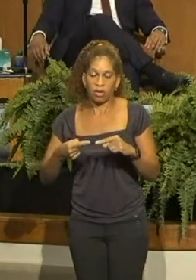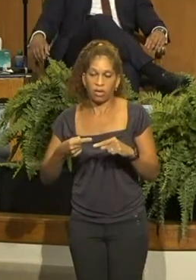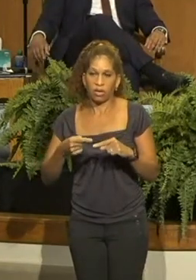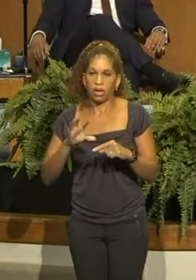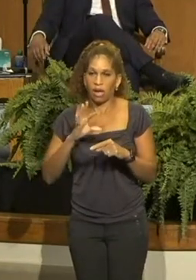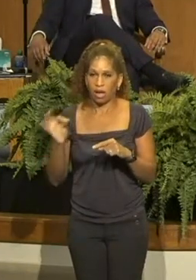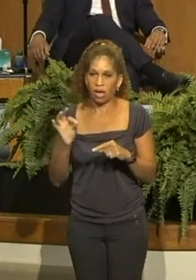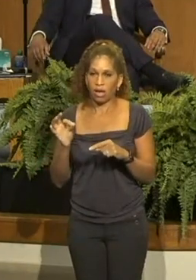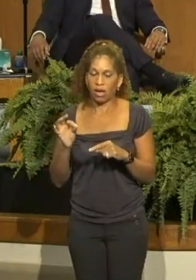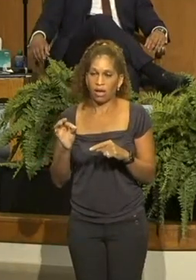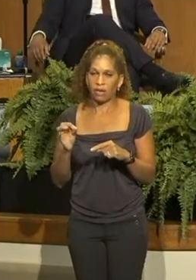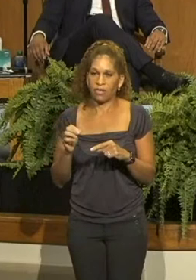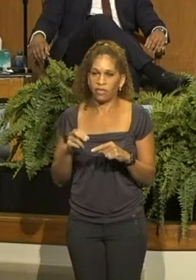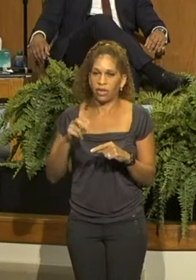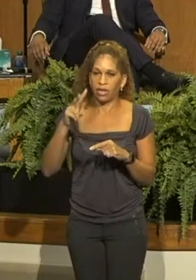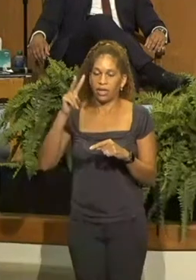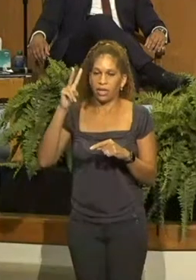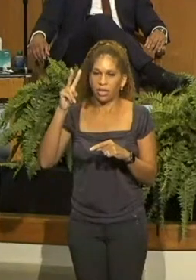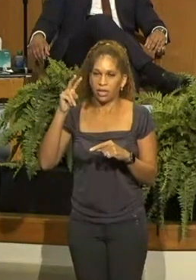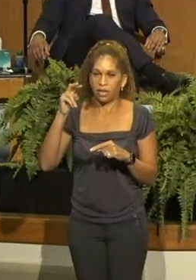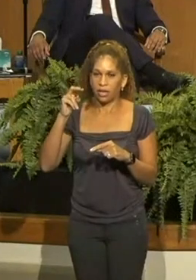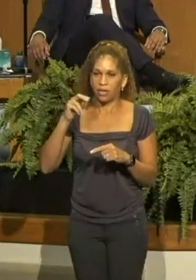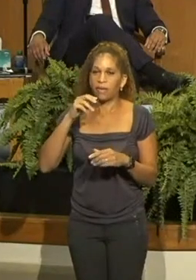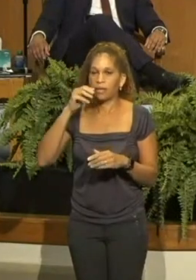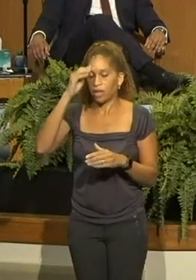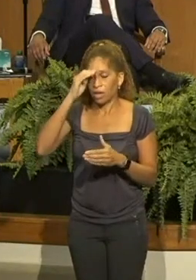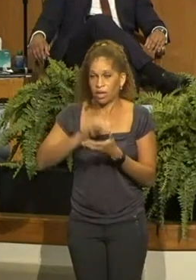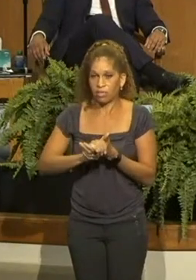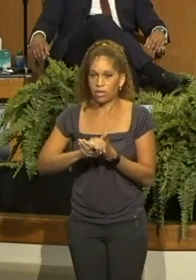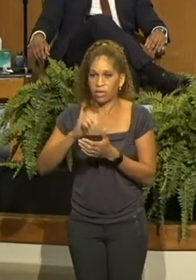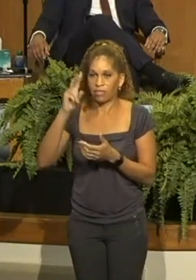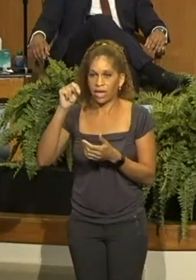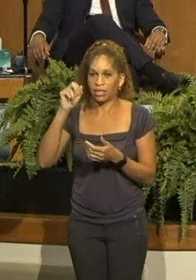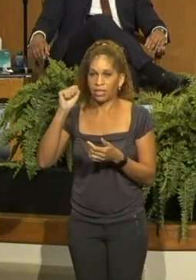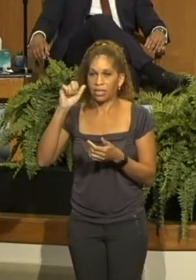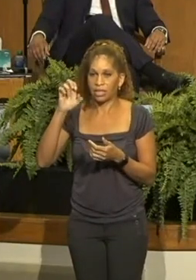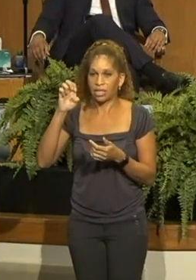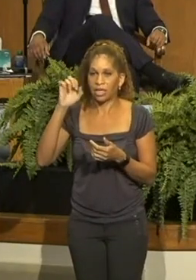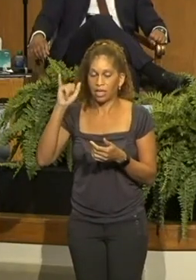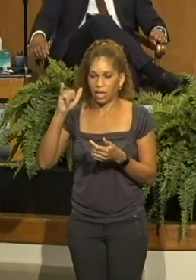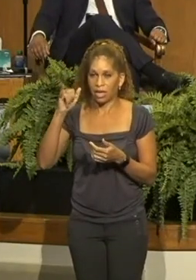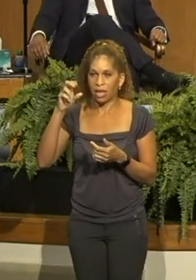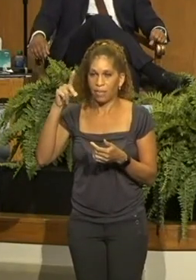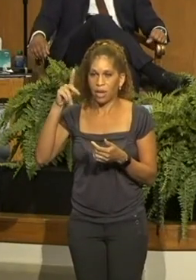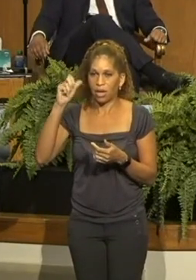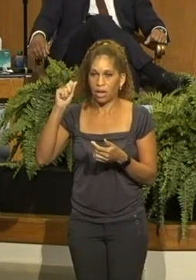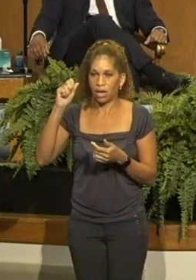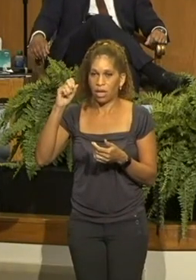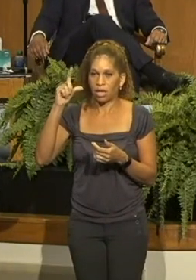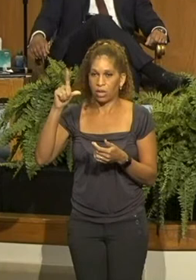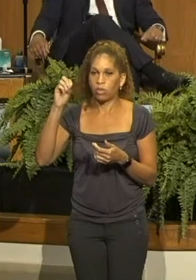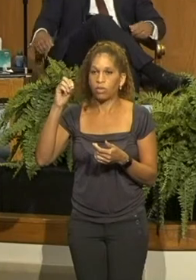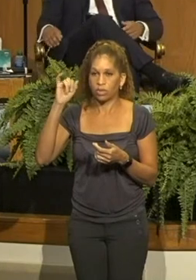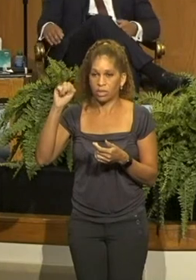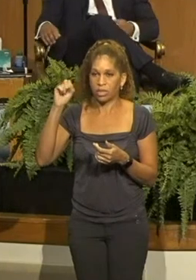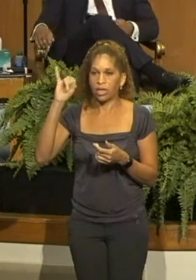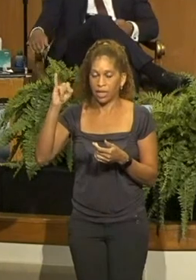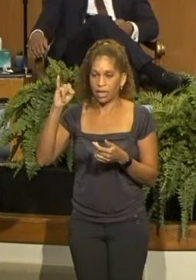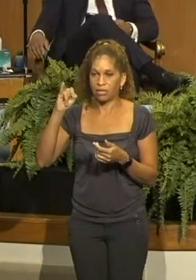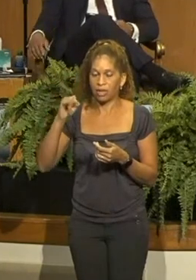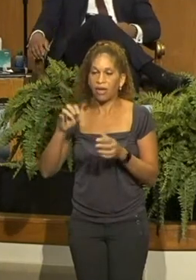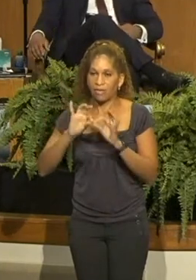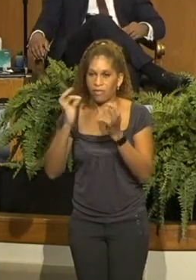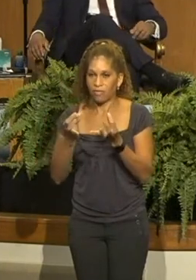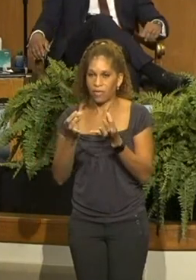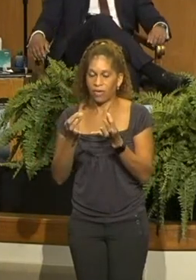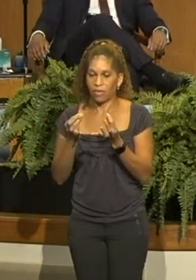We're moved by the tragedy that happened at a Halloween event in Seoul, South Korea, where at